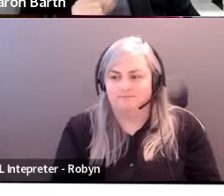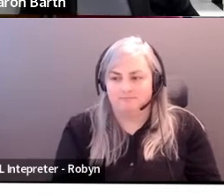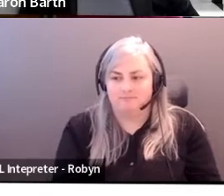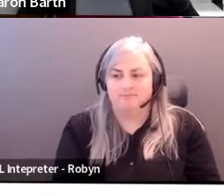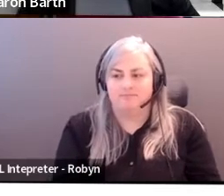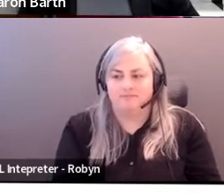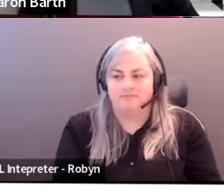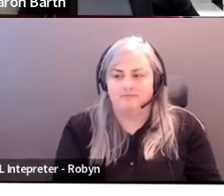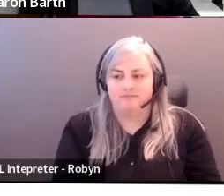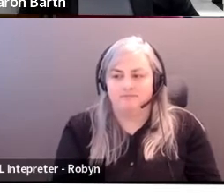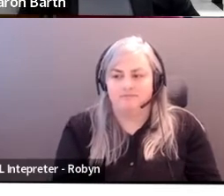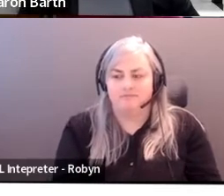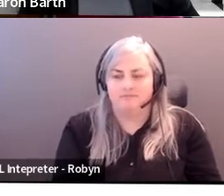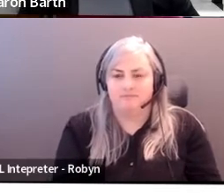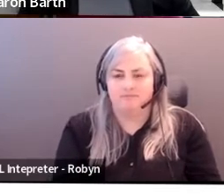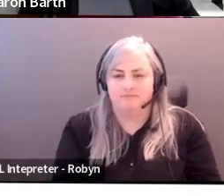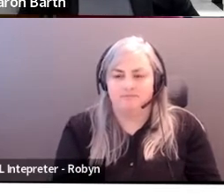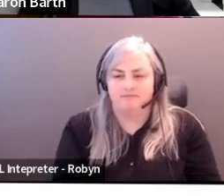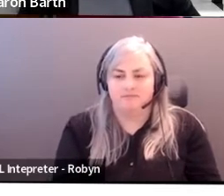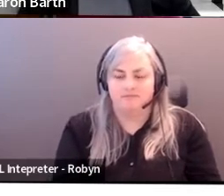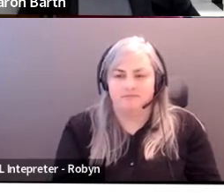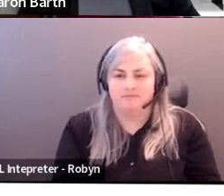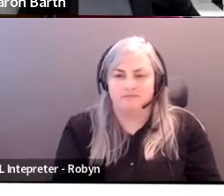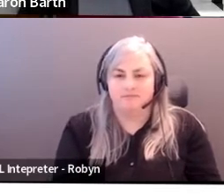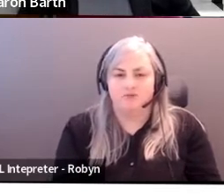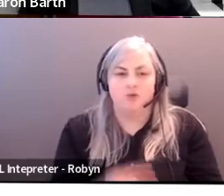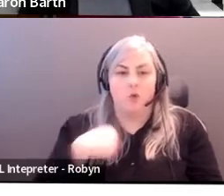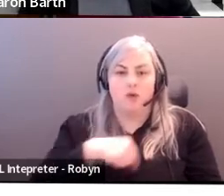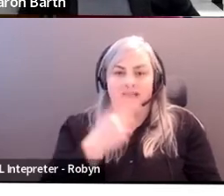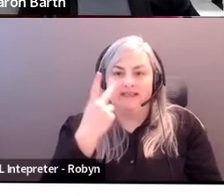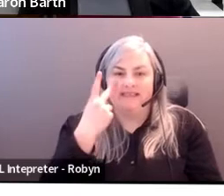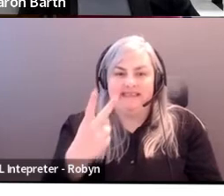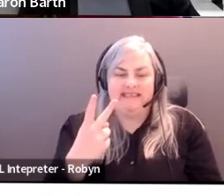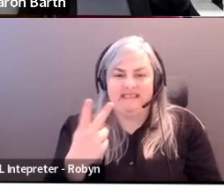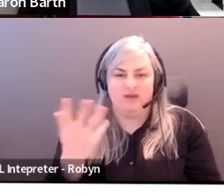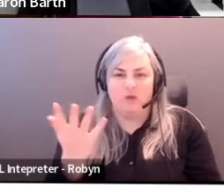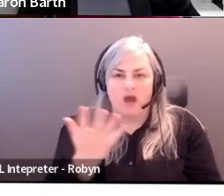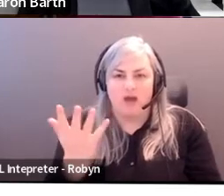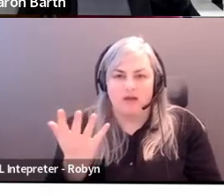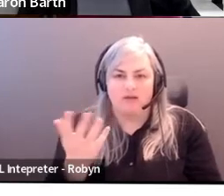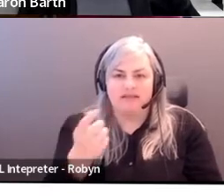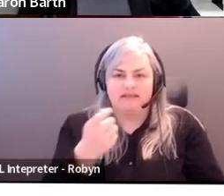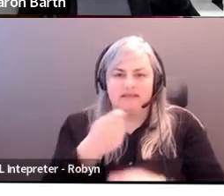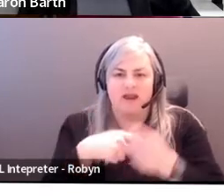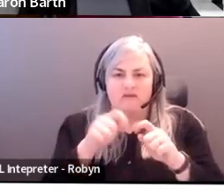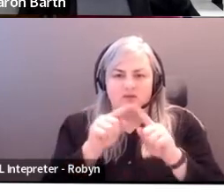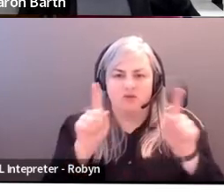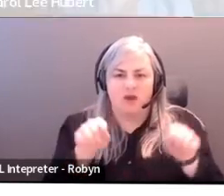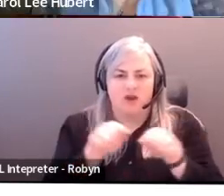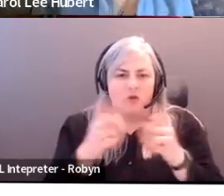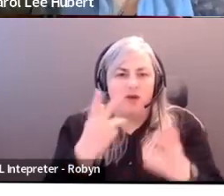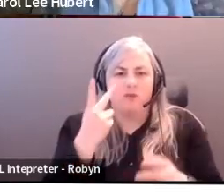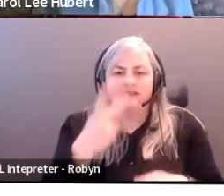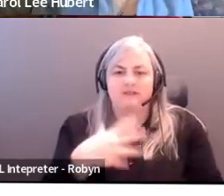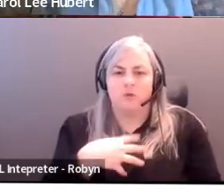But that's not what we see here, right? What do we see in place of the square? White.